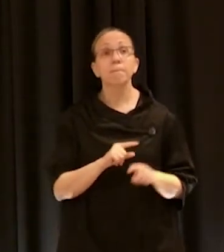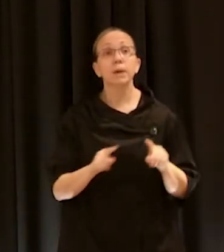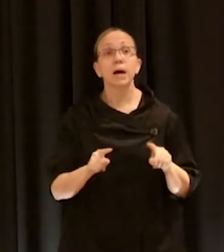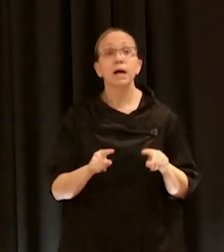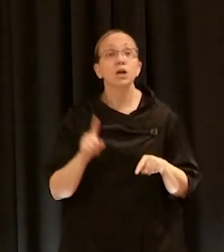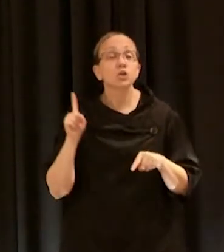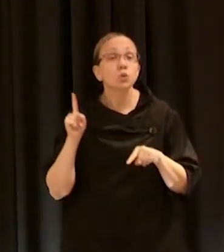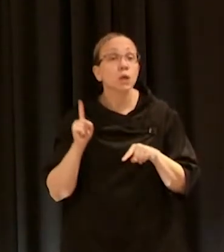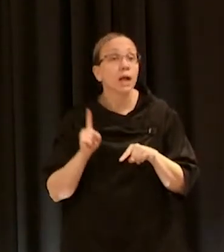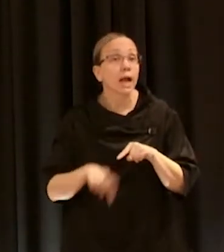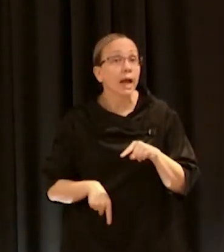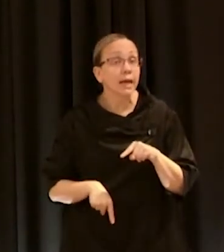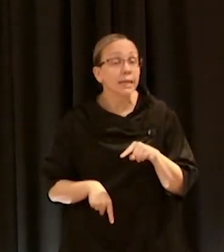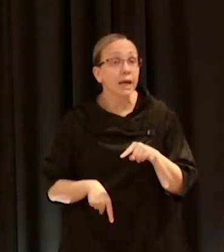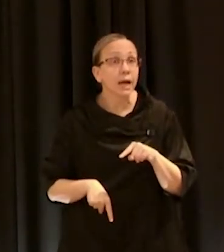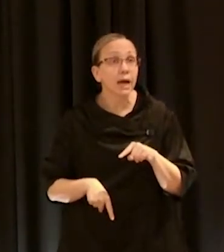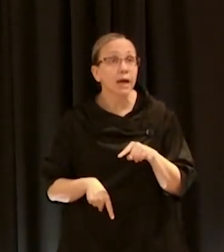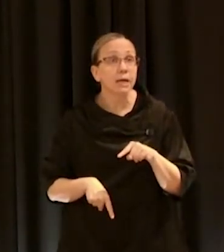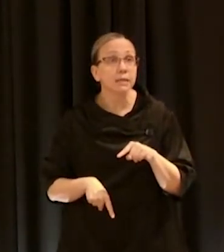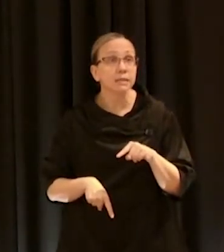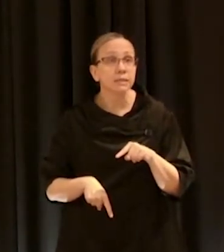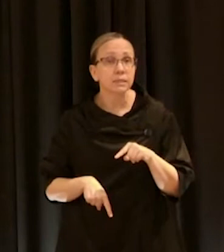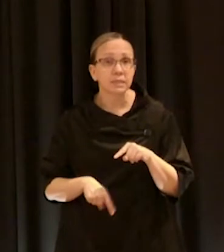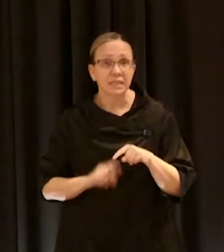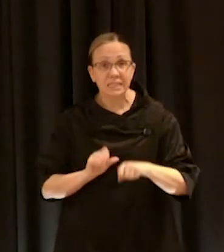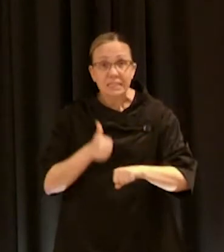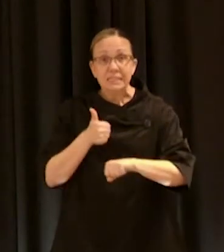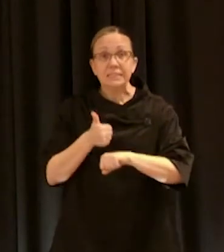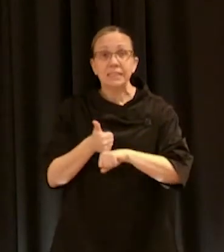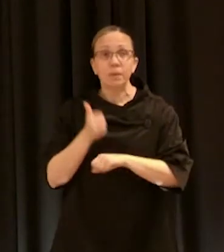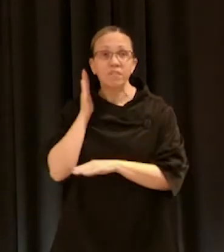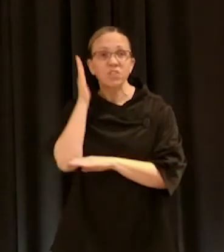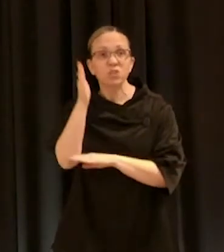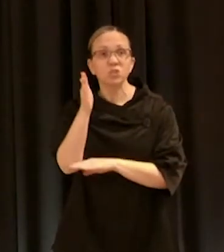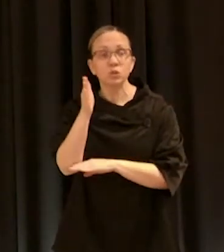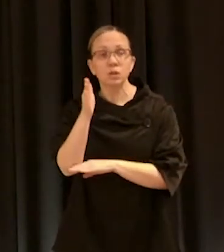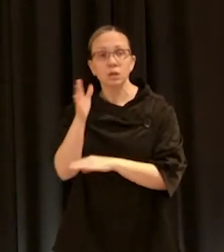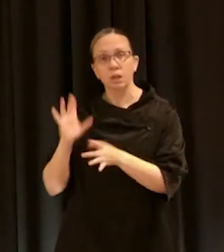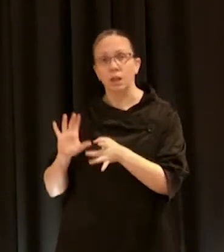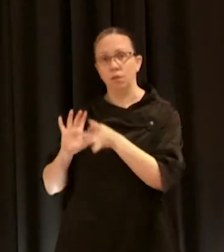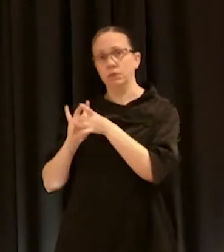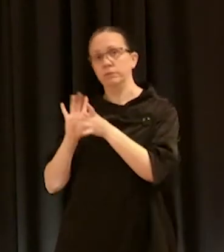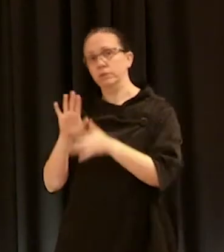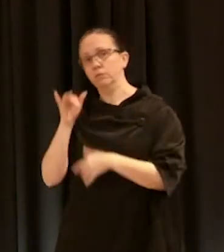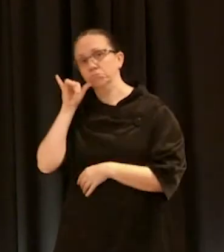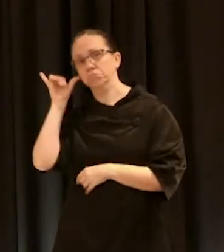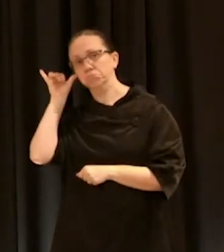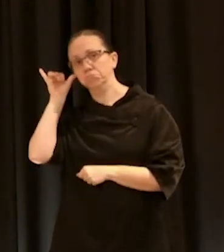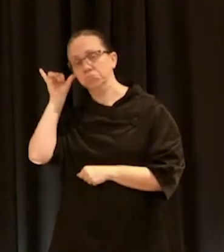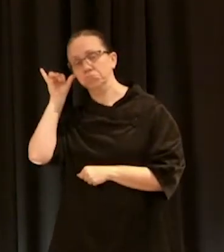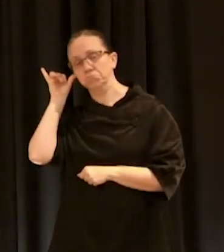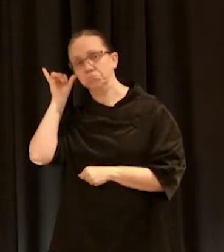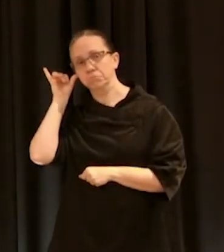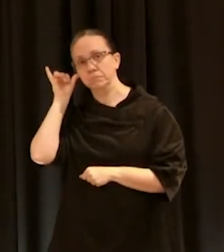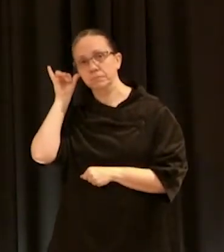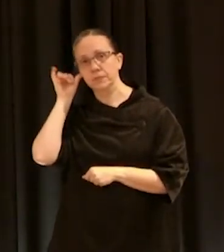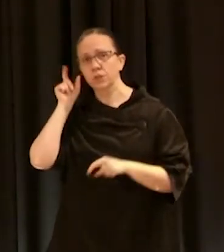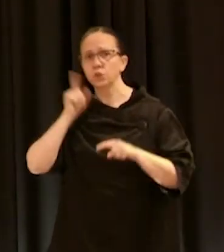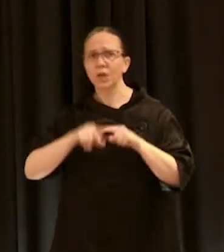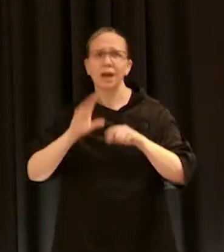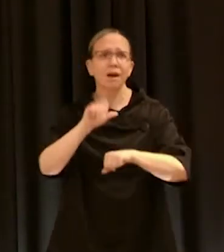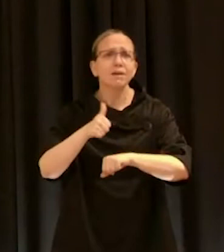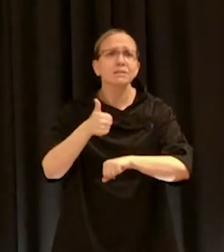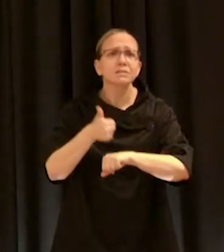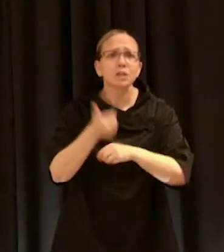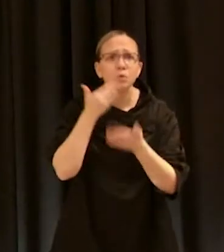you cannot build a future from yesterday. You cannot